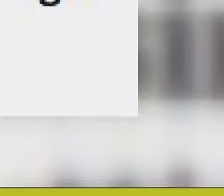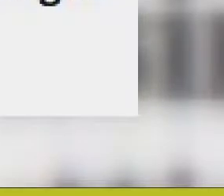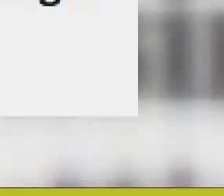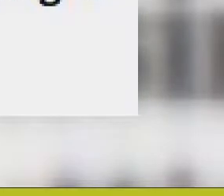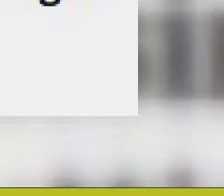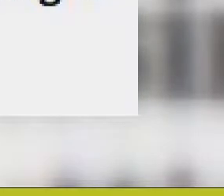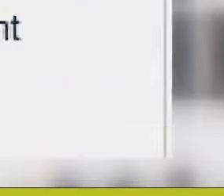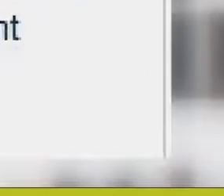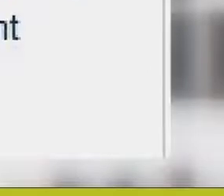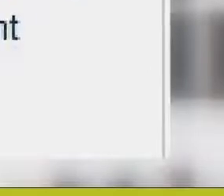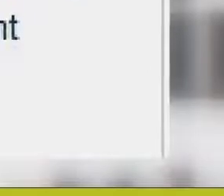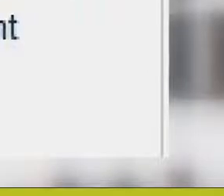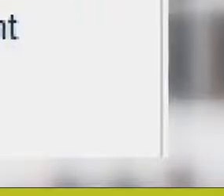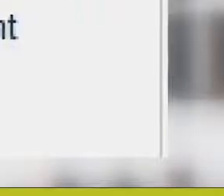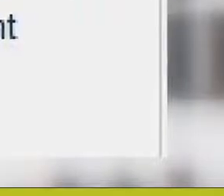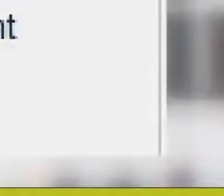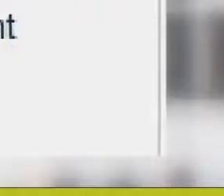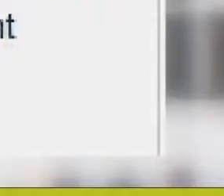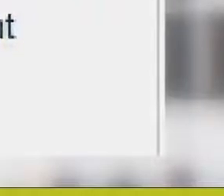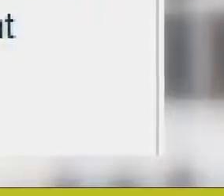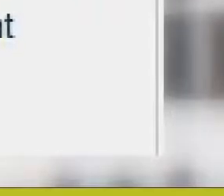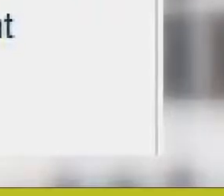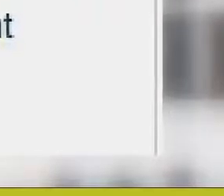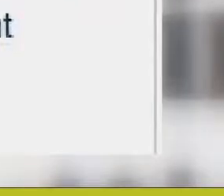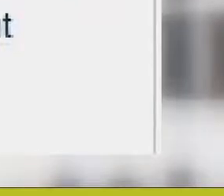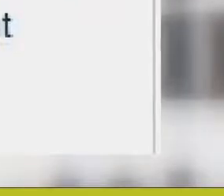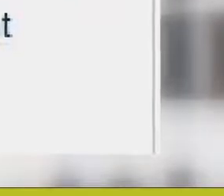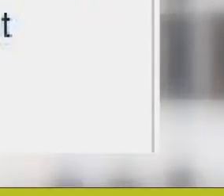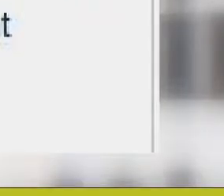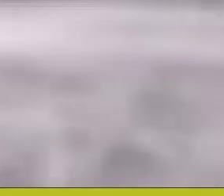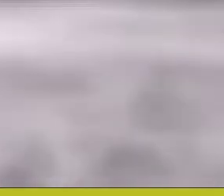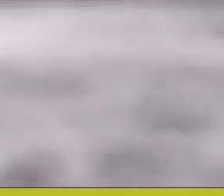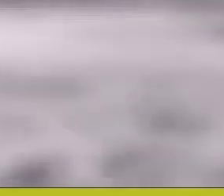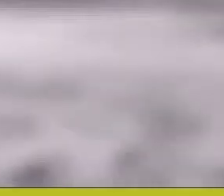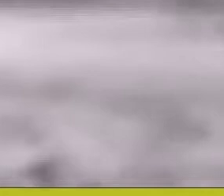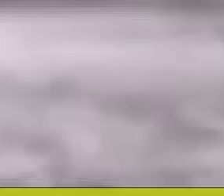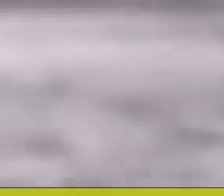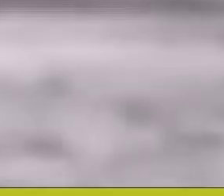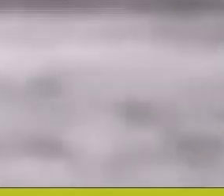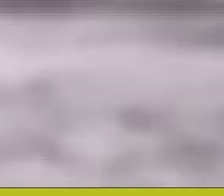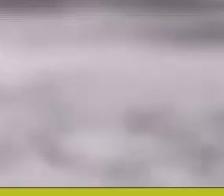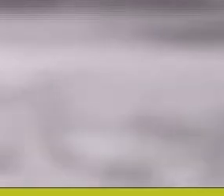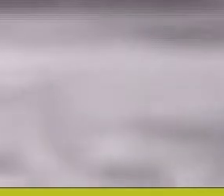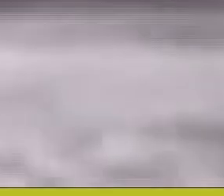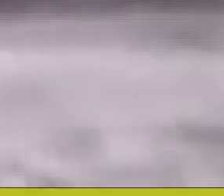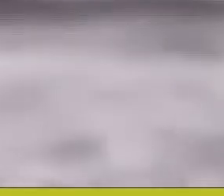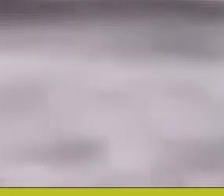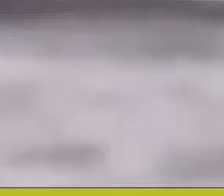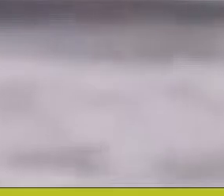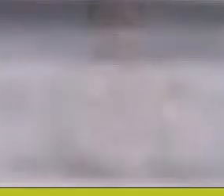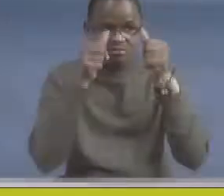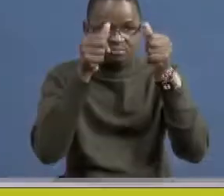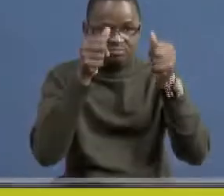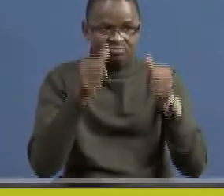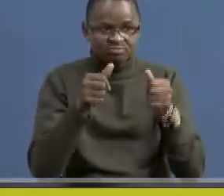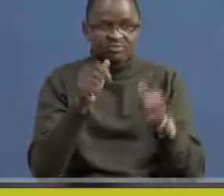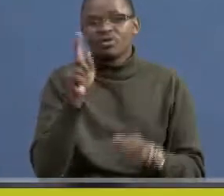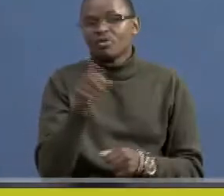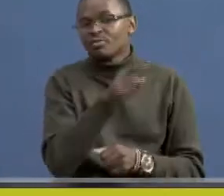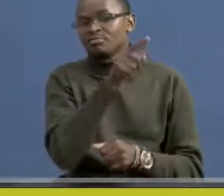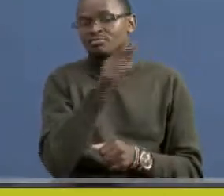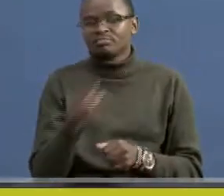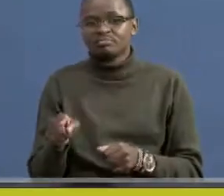95% ikilinganishwa na sigara za jadi. Kwa sasa, licha matangazo ya sigara za kawaida kupigwa